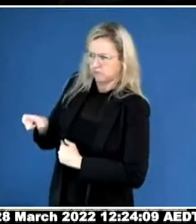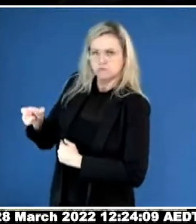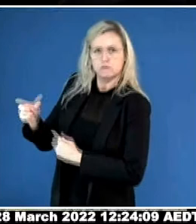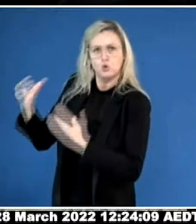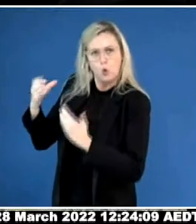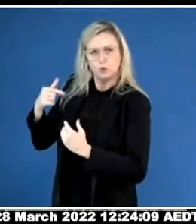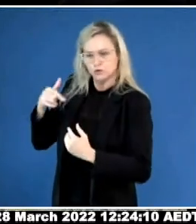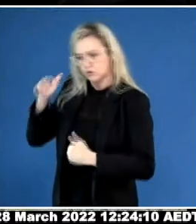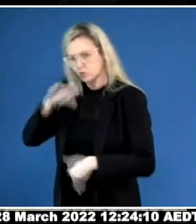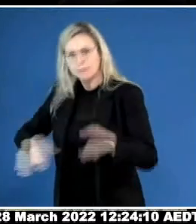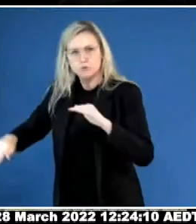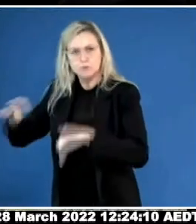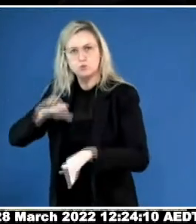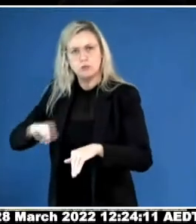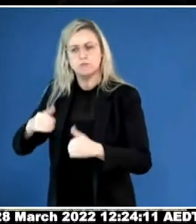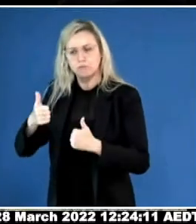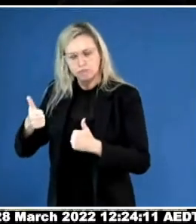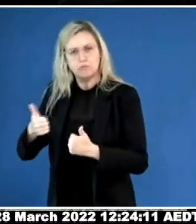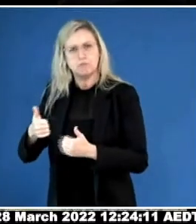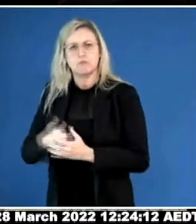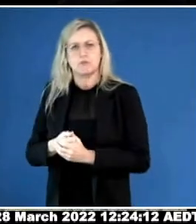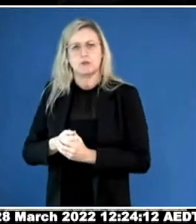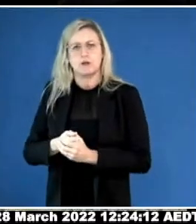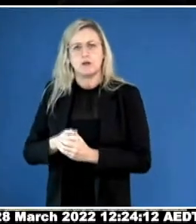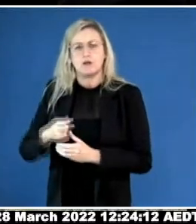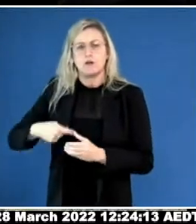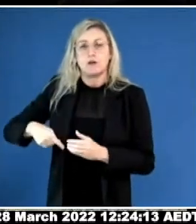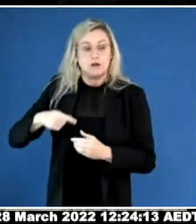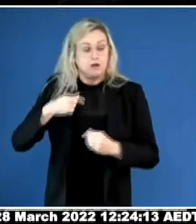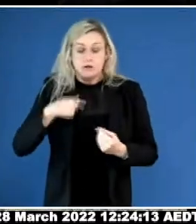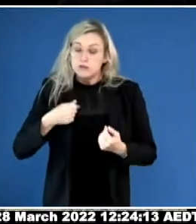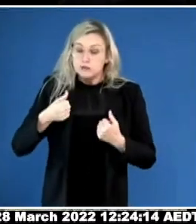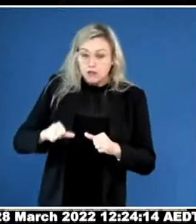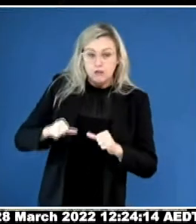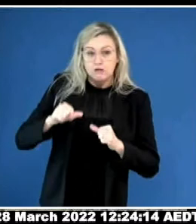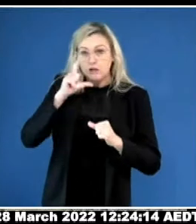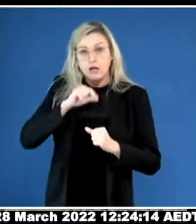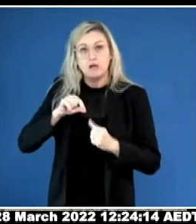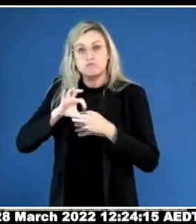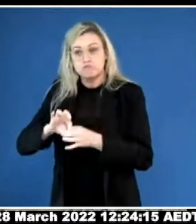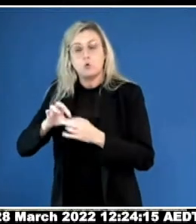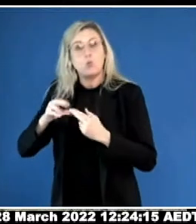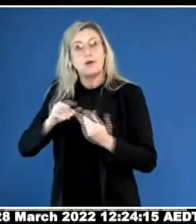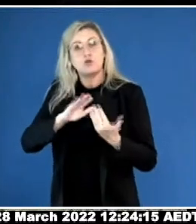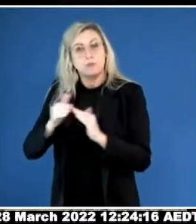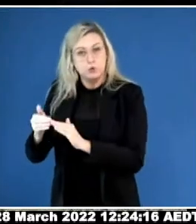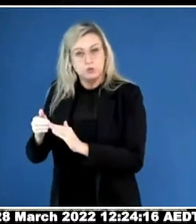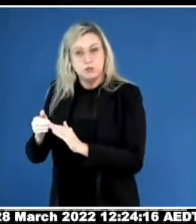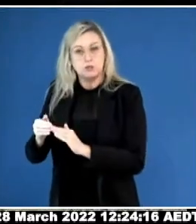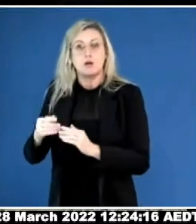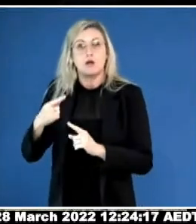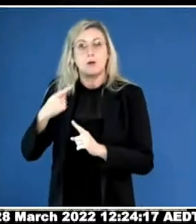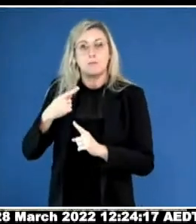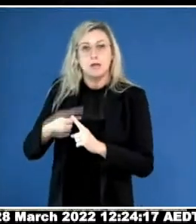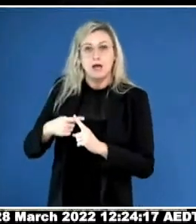It's creating those environments where we're still connected with the community. Mm-hmm. It gave me, even though all of my friendship networks and my family was